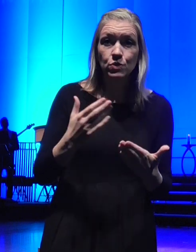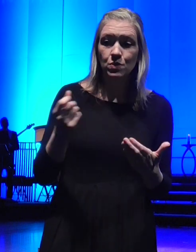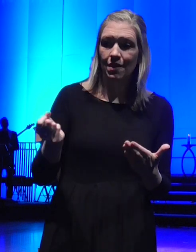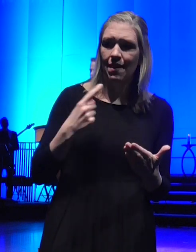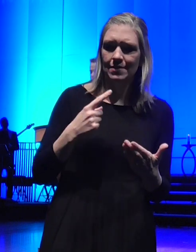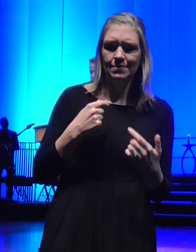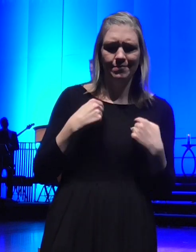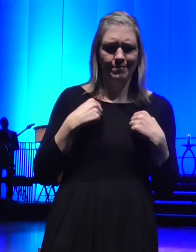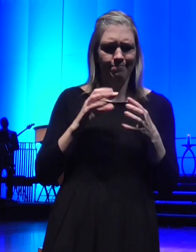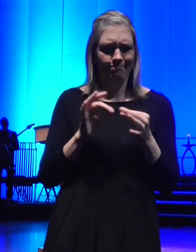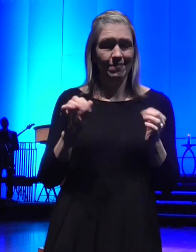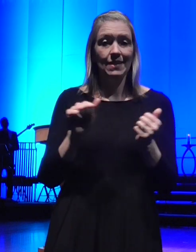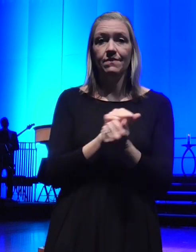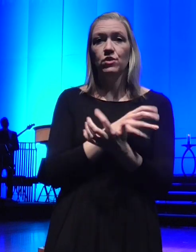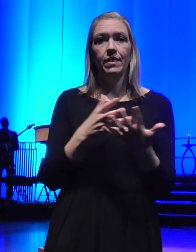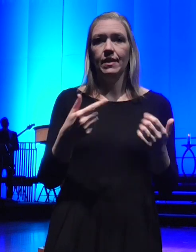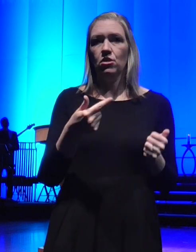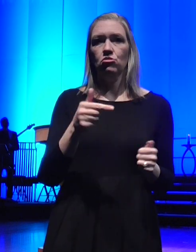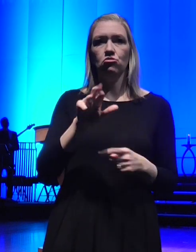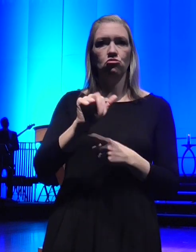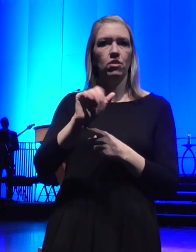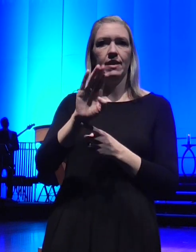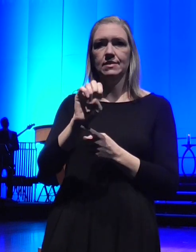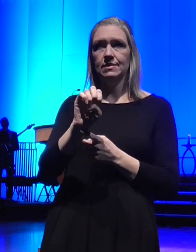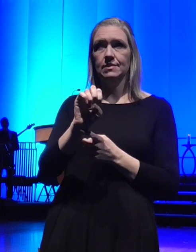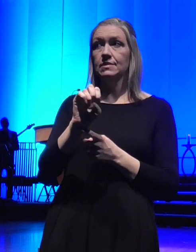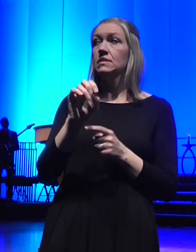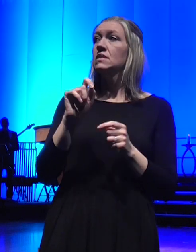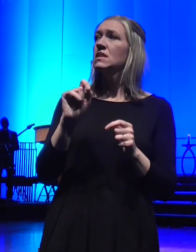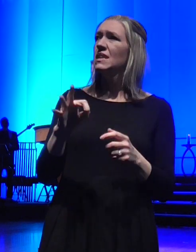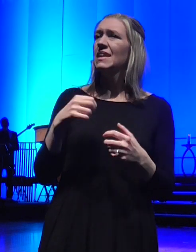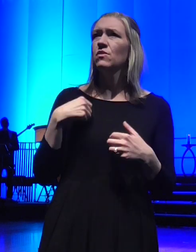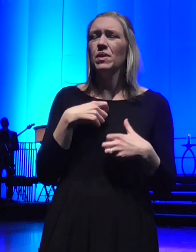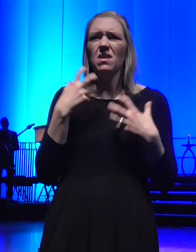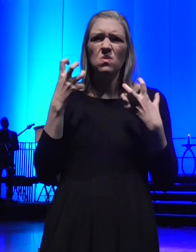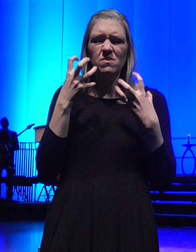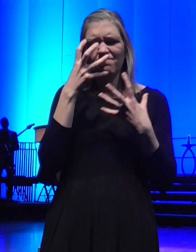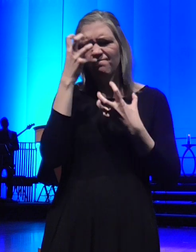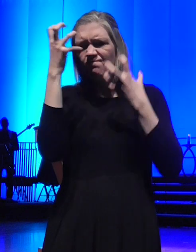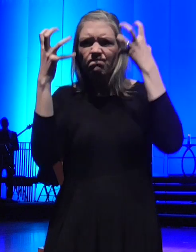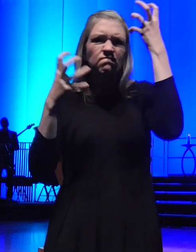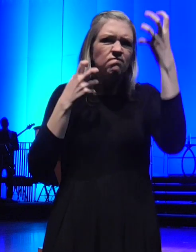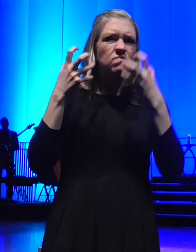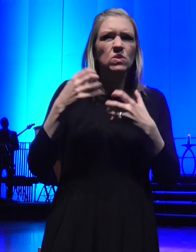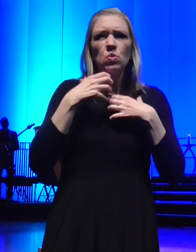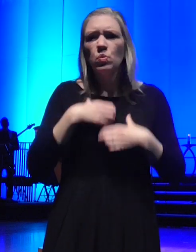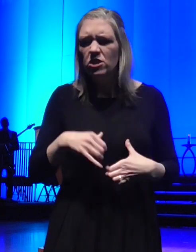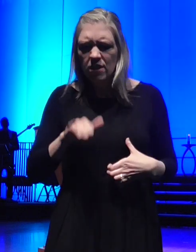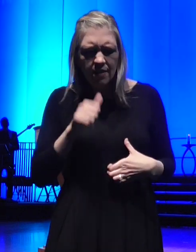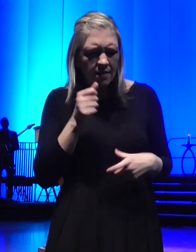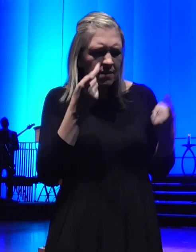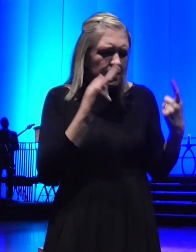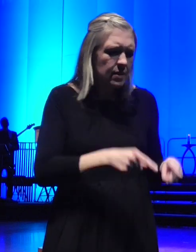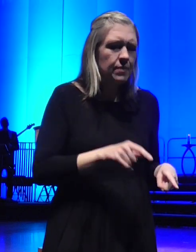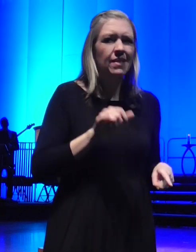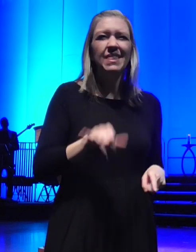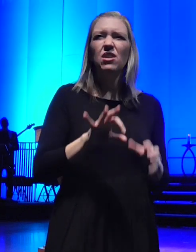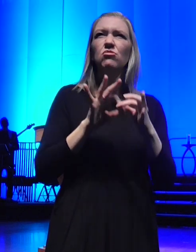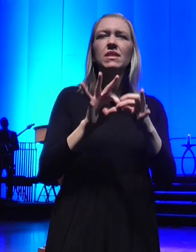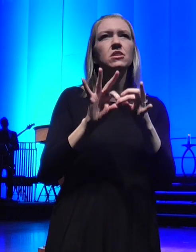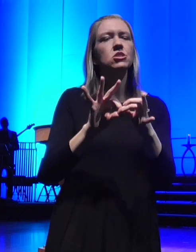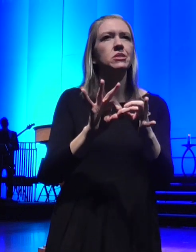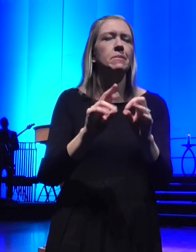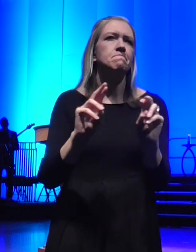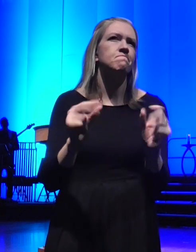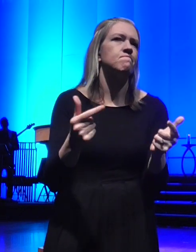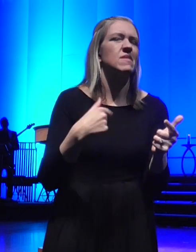everything is grace. As long as we remain resentful about things we wish had not happened, about relationships we wish had